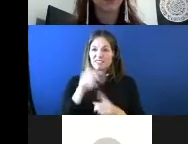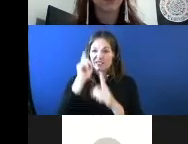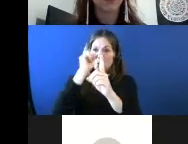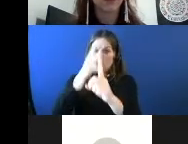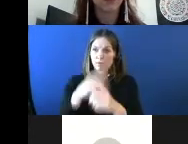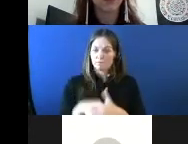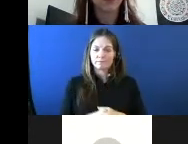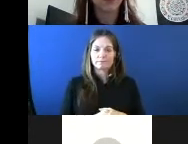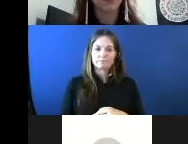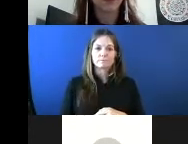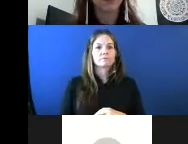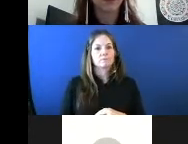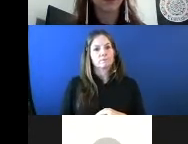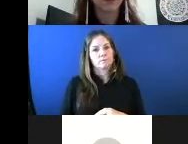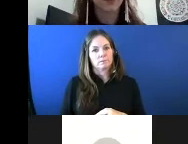forward.